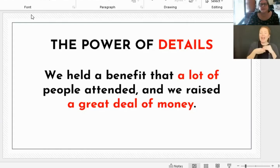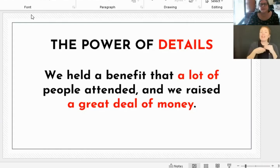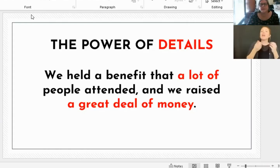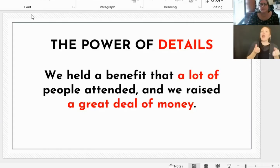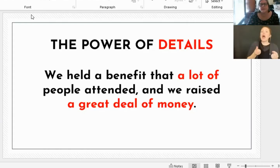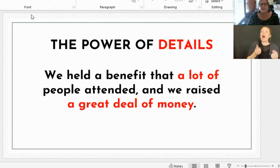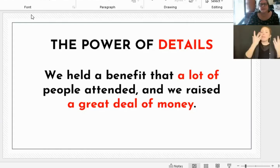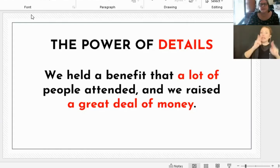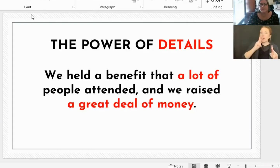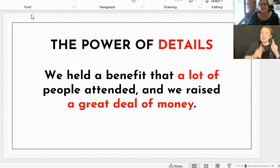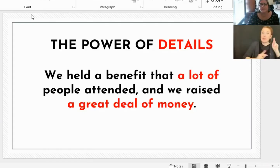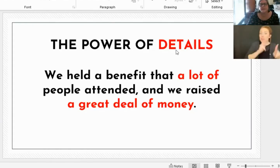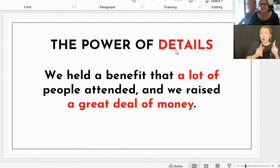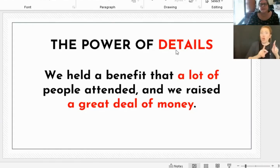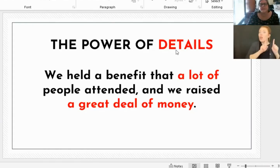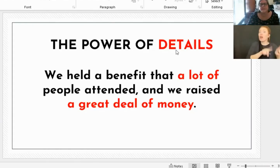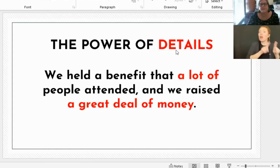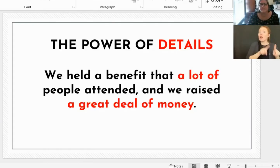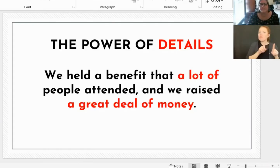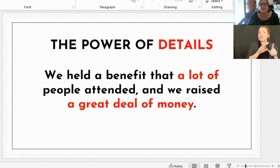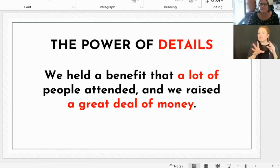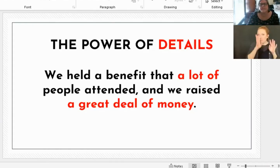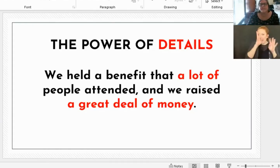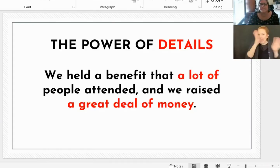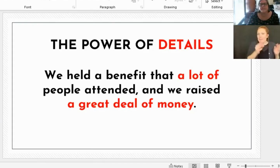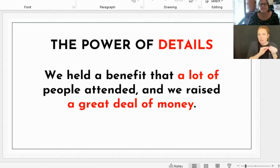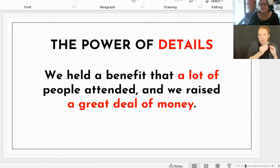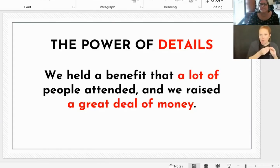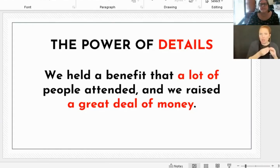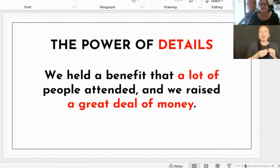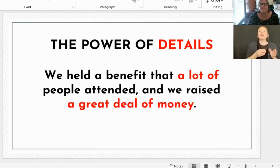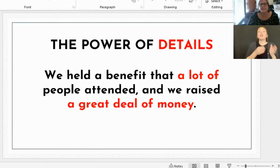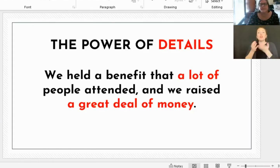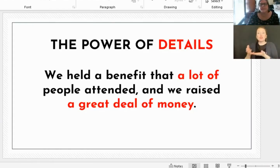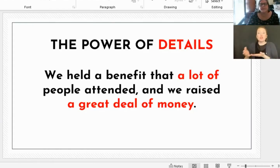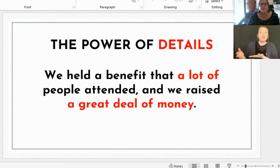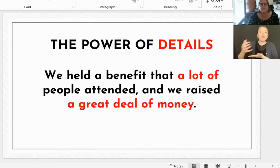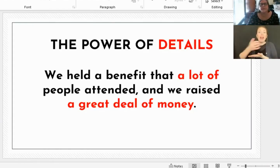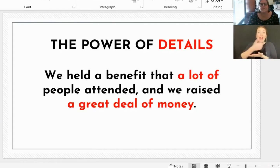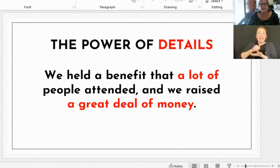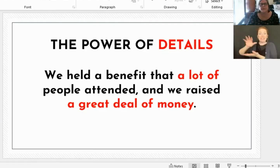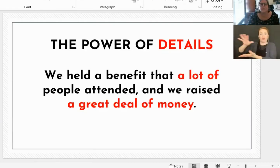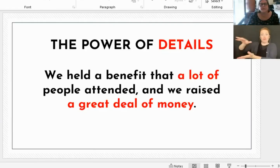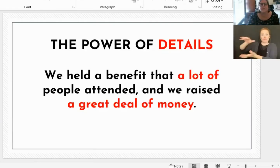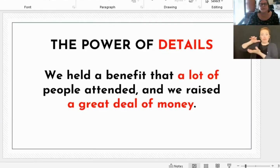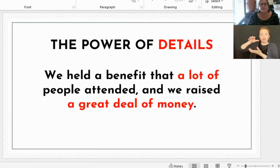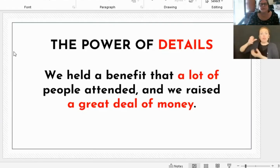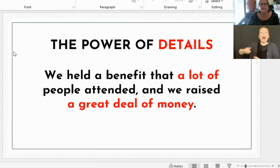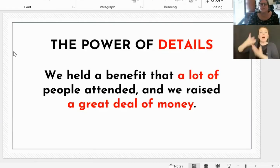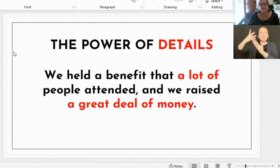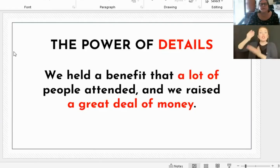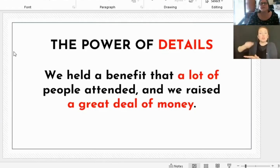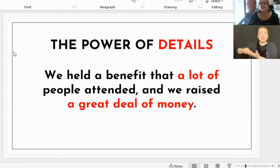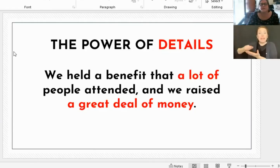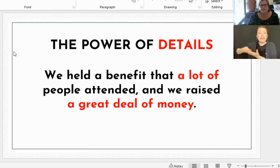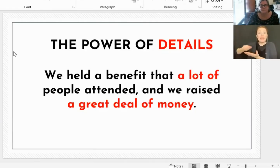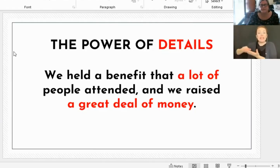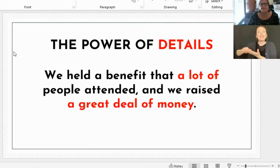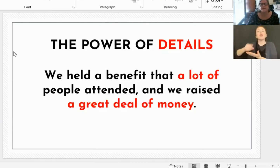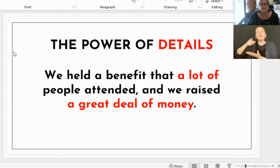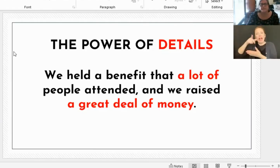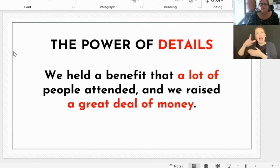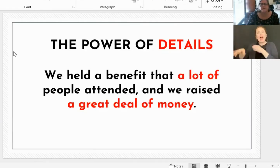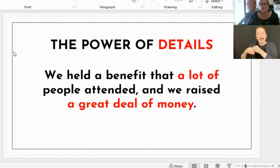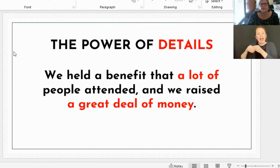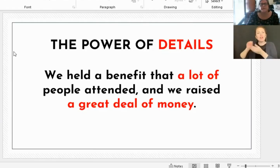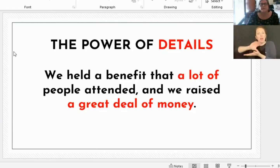as a class, or do it at your own computer. And we're going to talk about the power of owning your numbers, whether it's